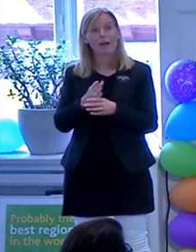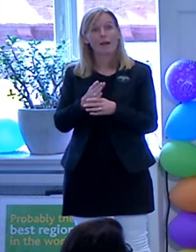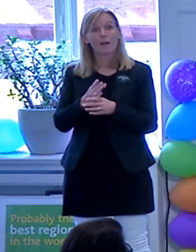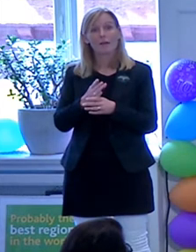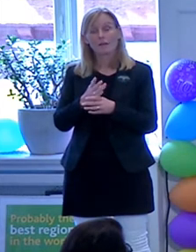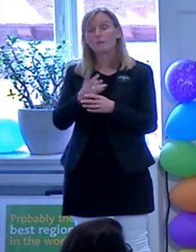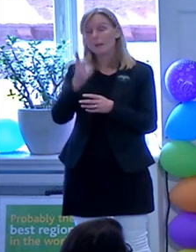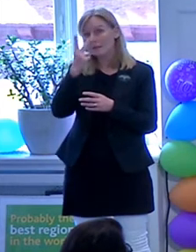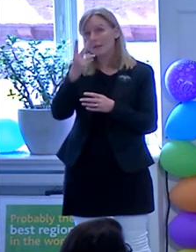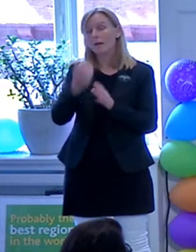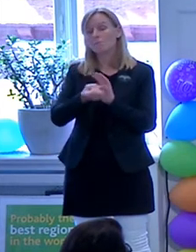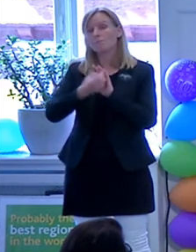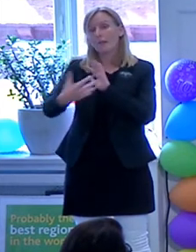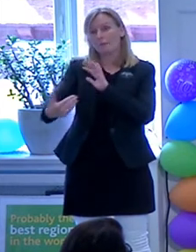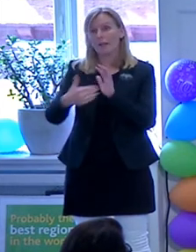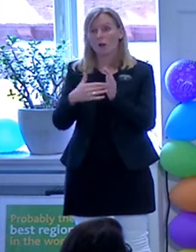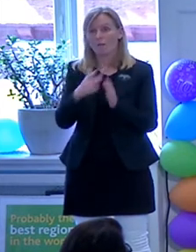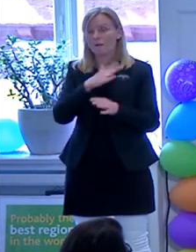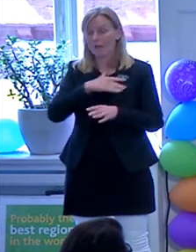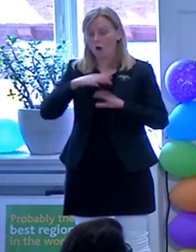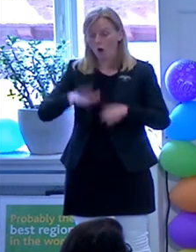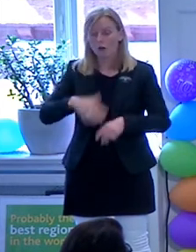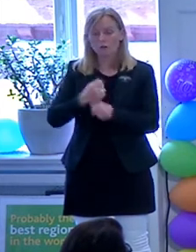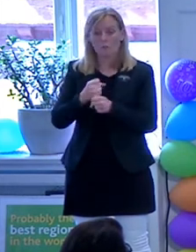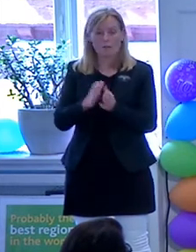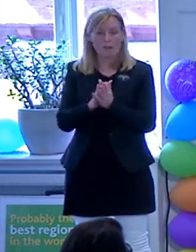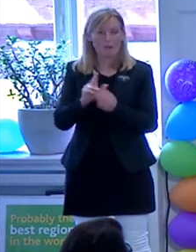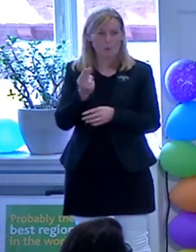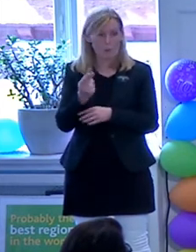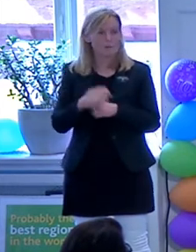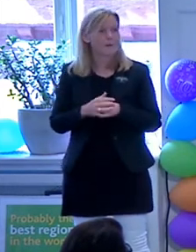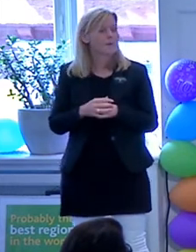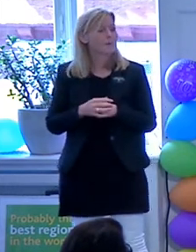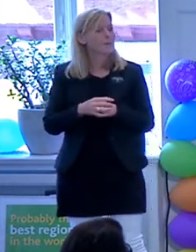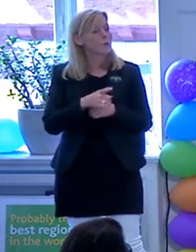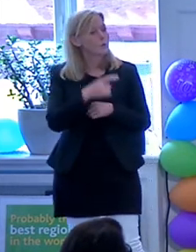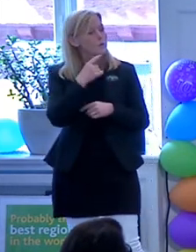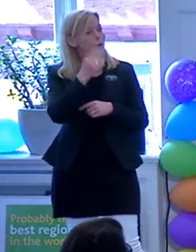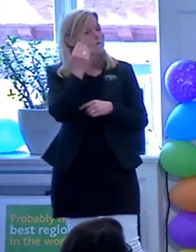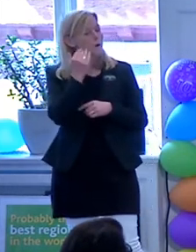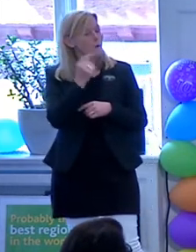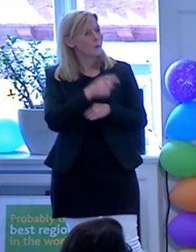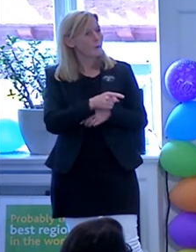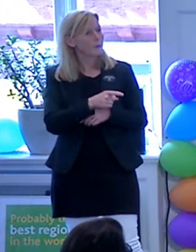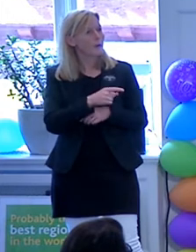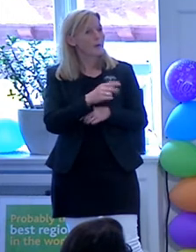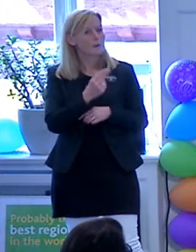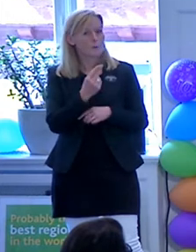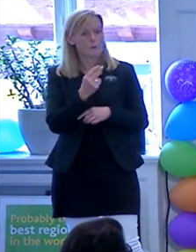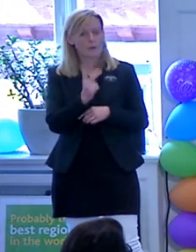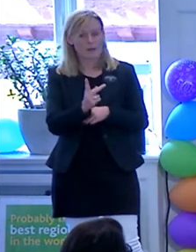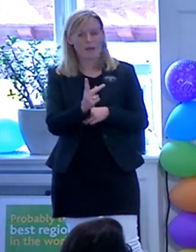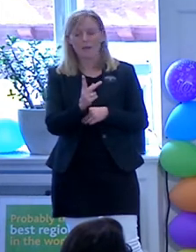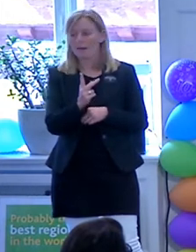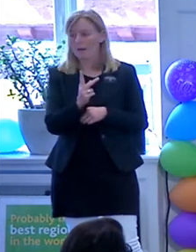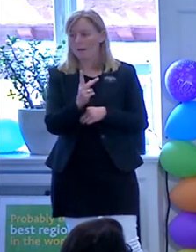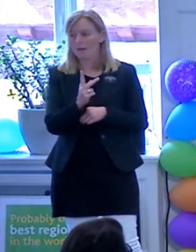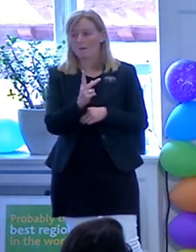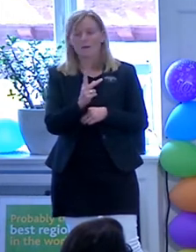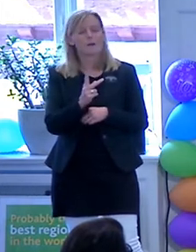makes sense now. A quick question on legislation. So you told me that the UK has been pretty